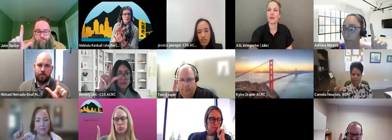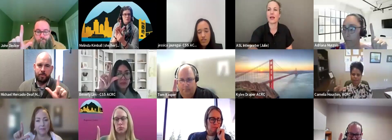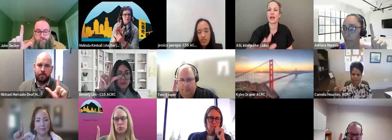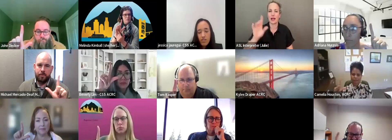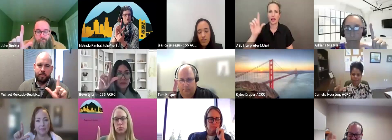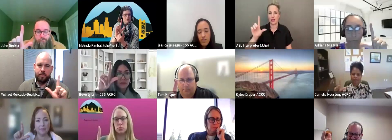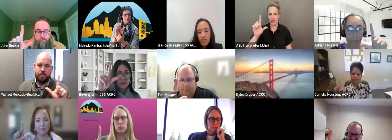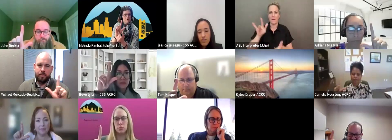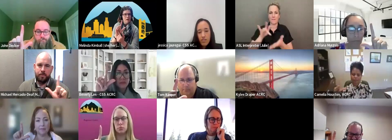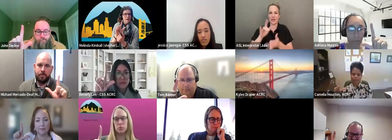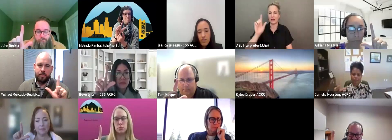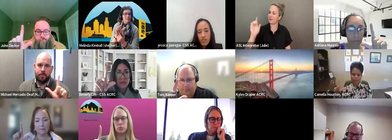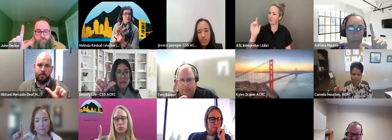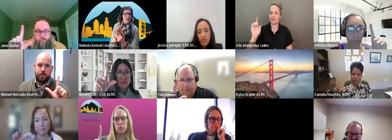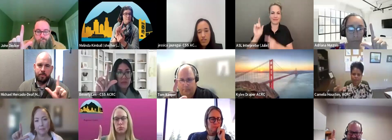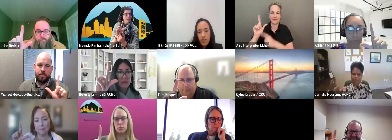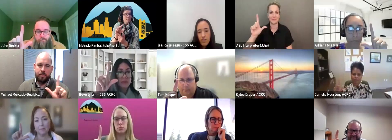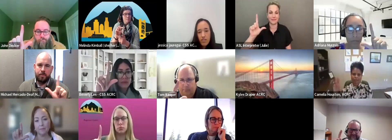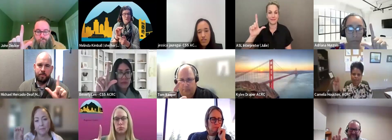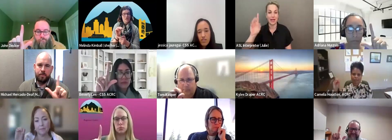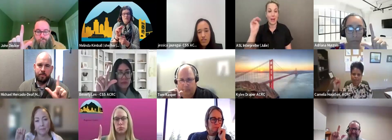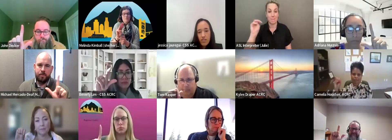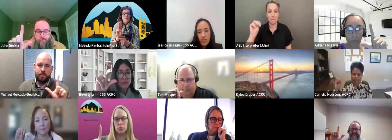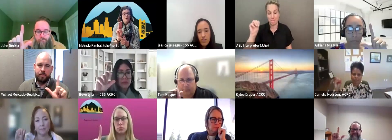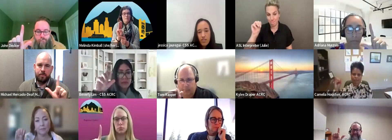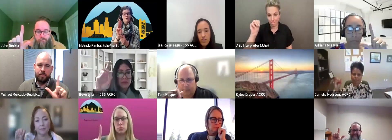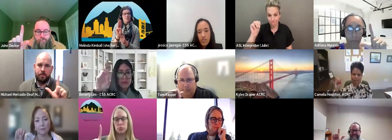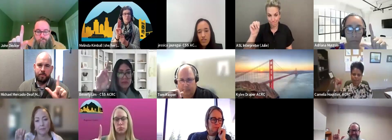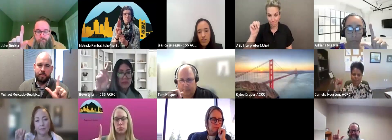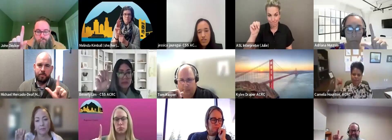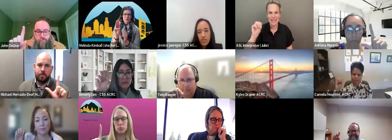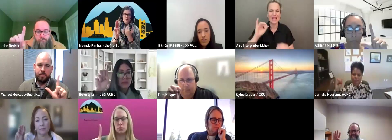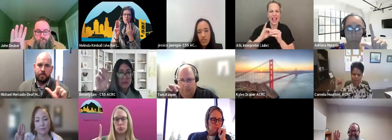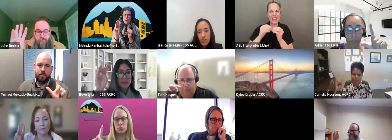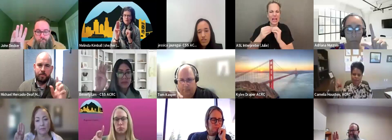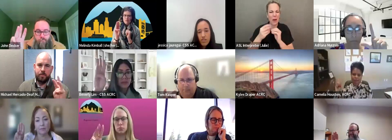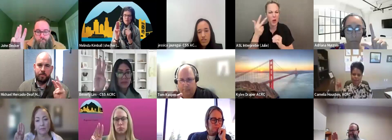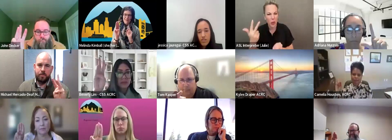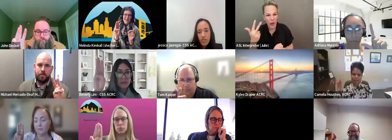and pinky straight down. The letter M is going to make the number 3,